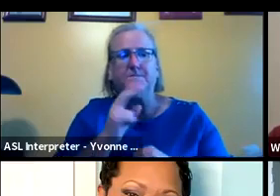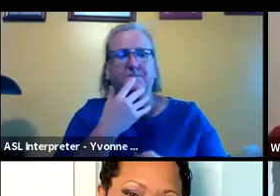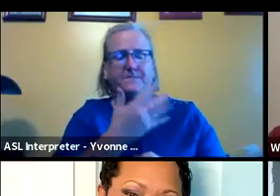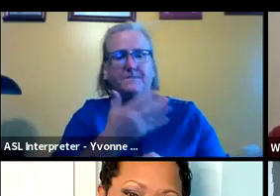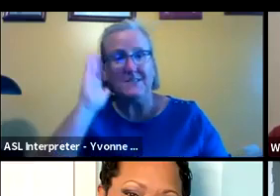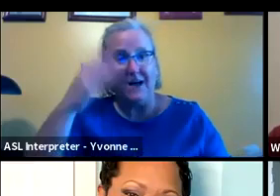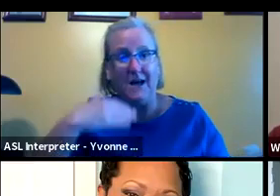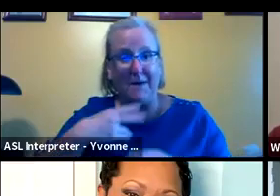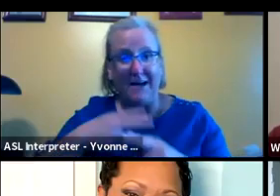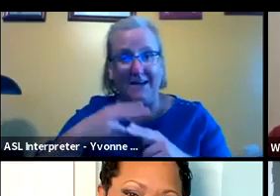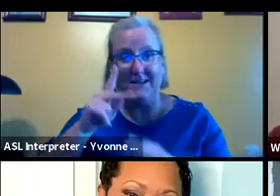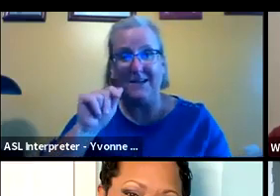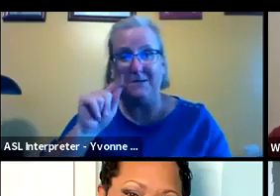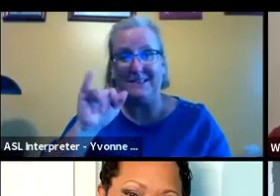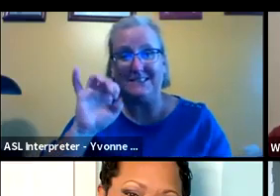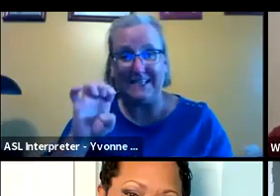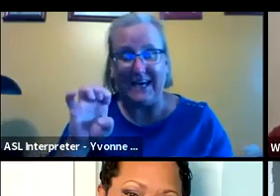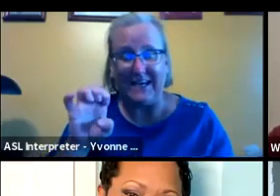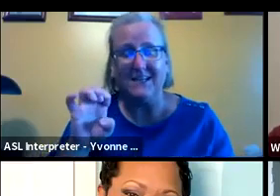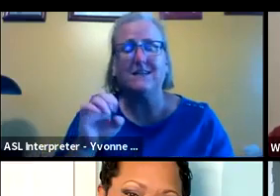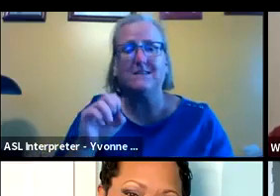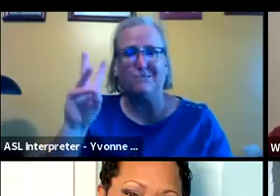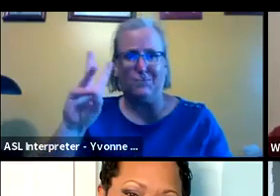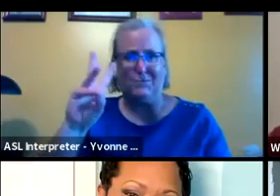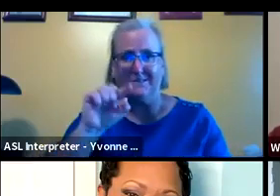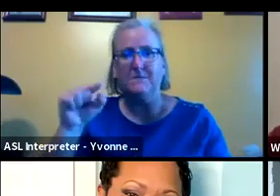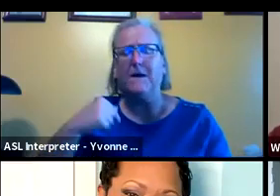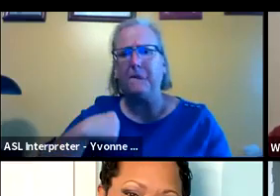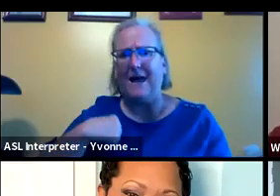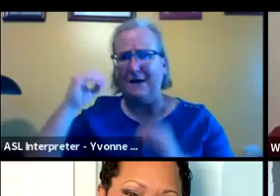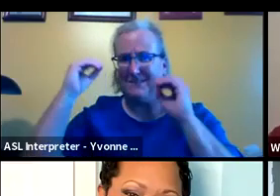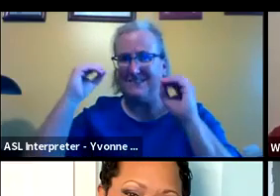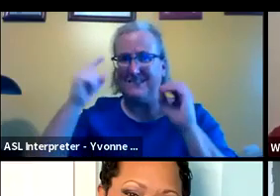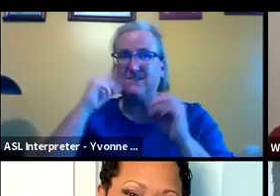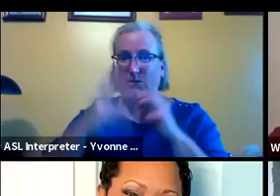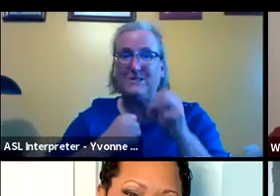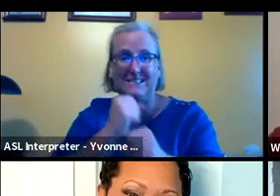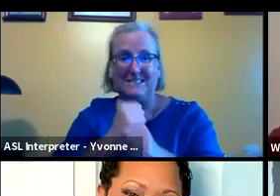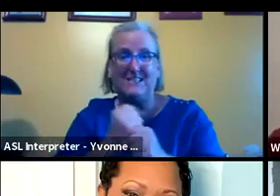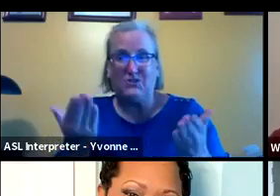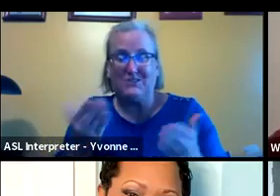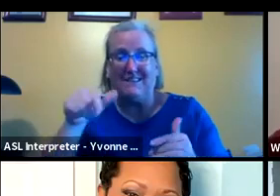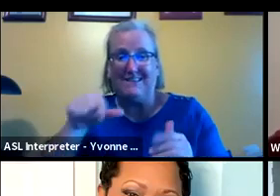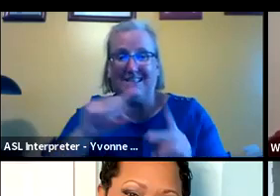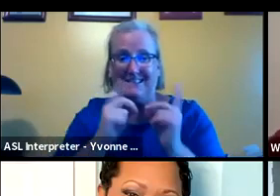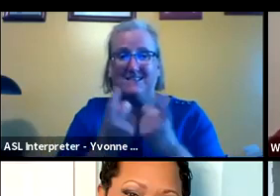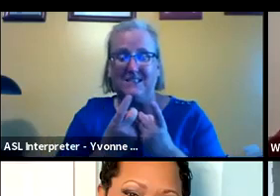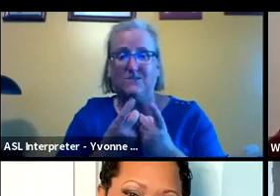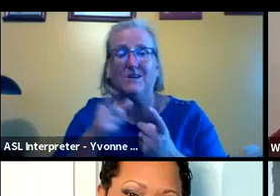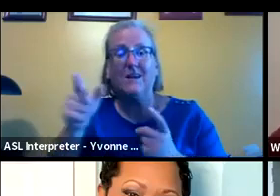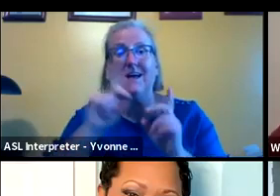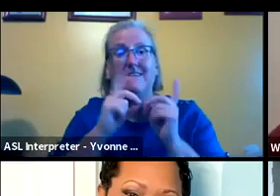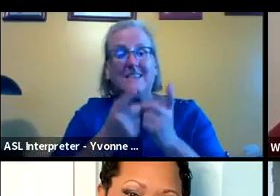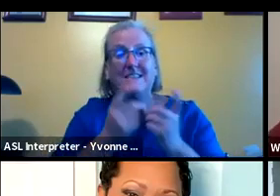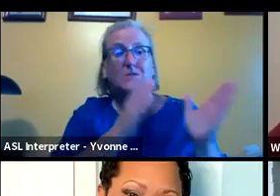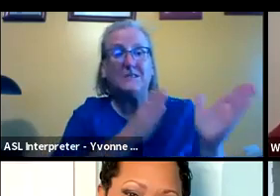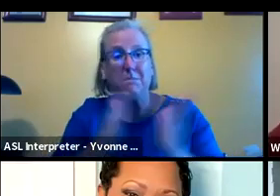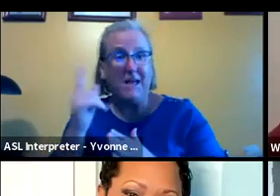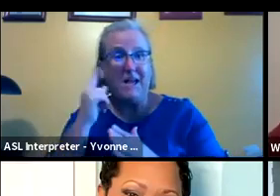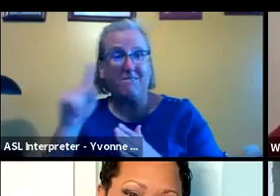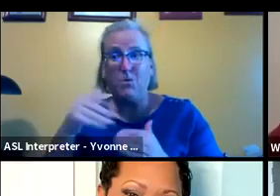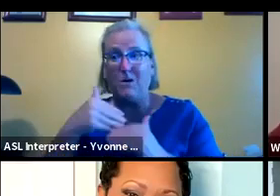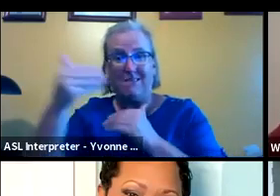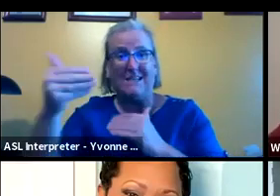Hello, my name is Katie Wisniewski, and I've been a teacher in the district for 6 years. As the district plans for the upcoming school year, I